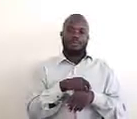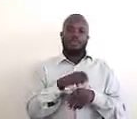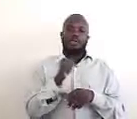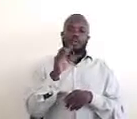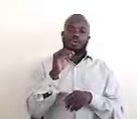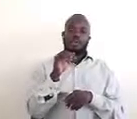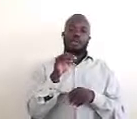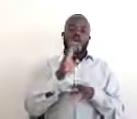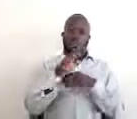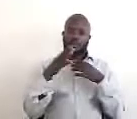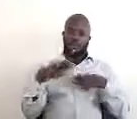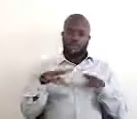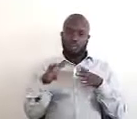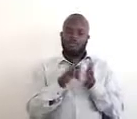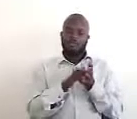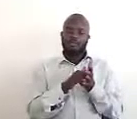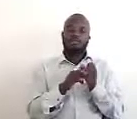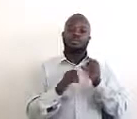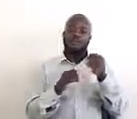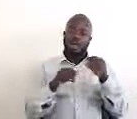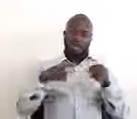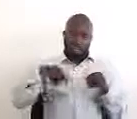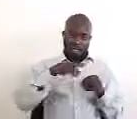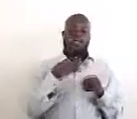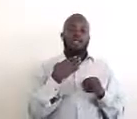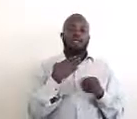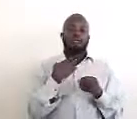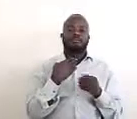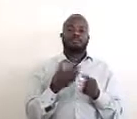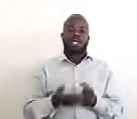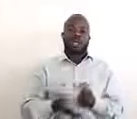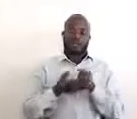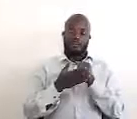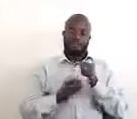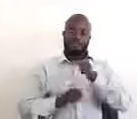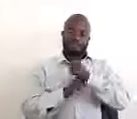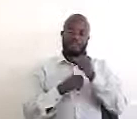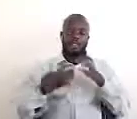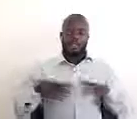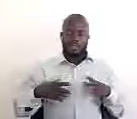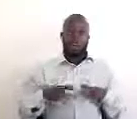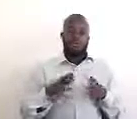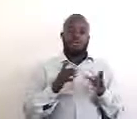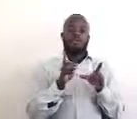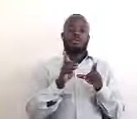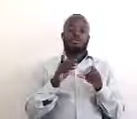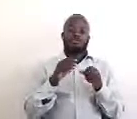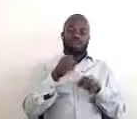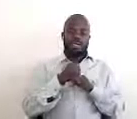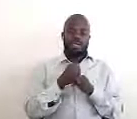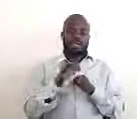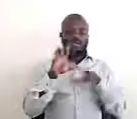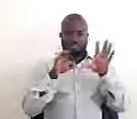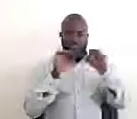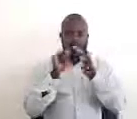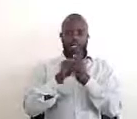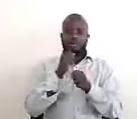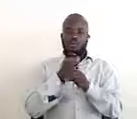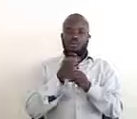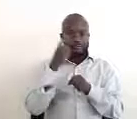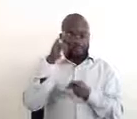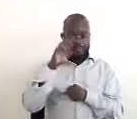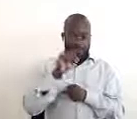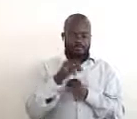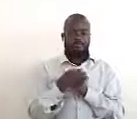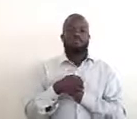it, and it's just part of being human. So we want to help support people in making choices that